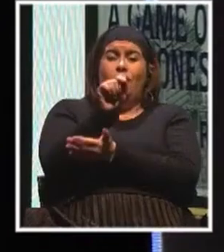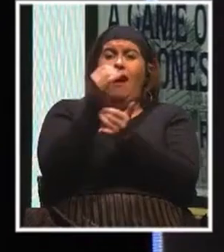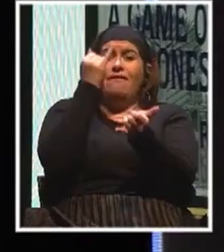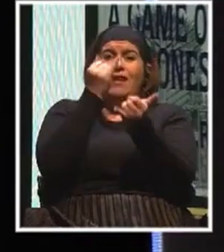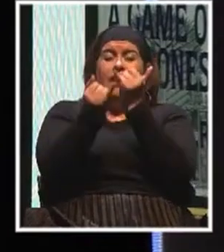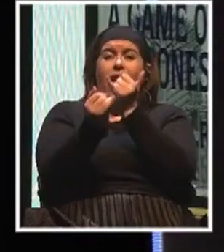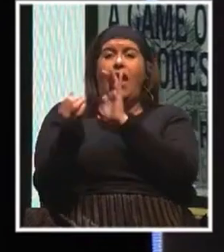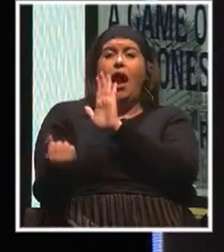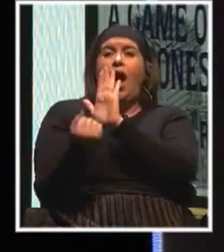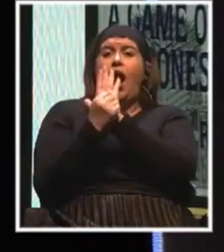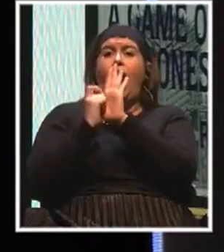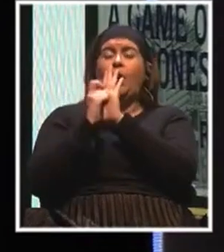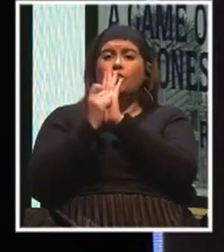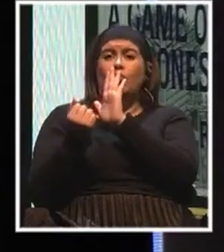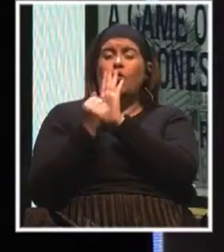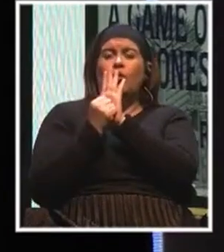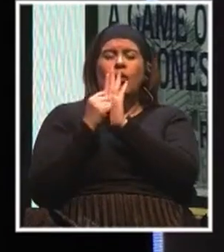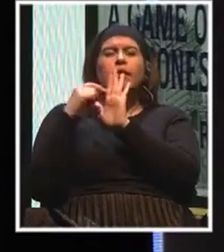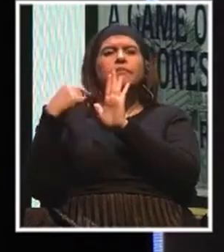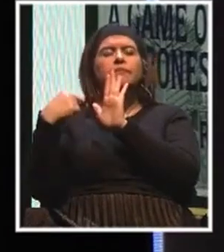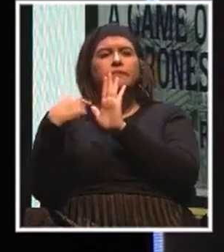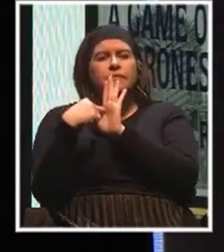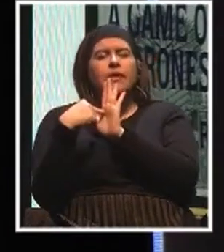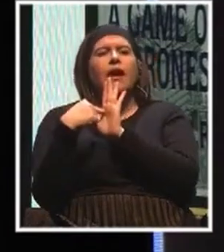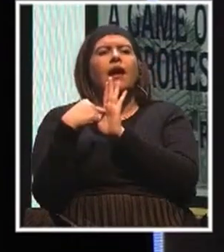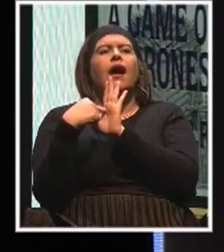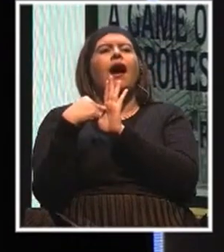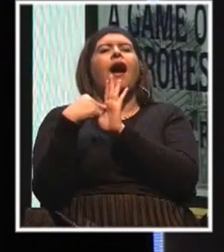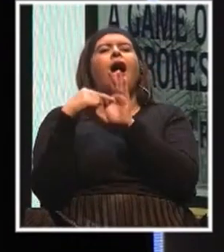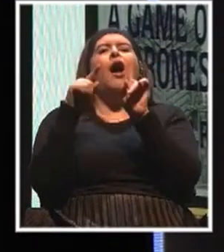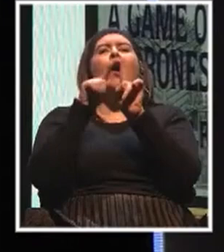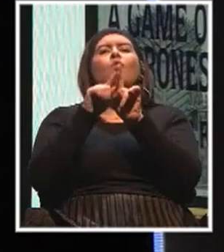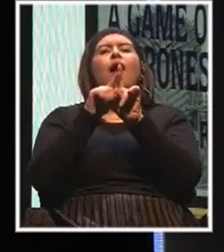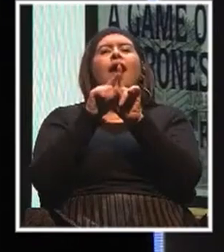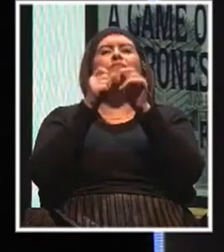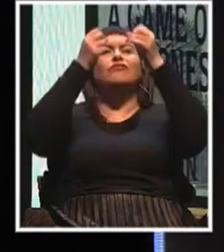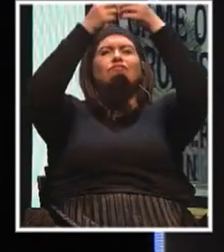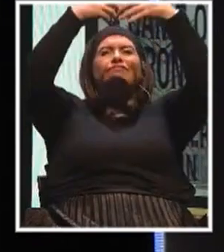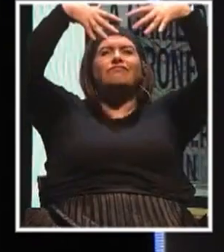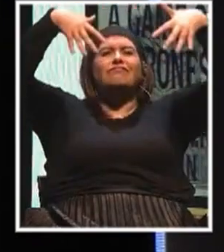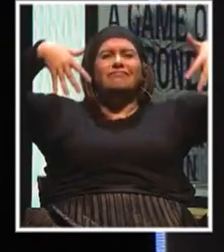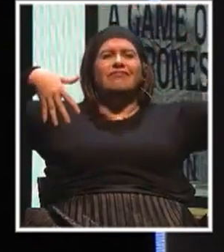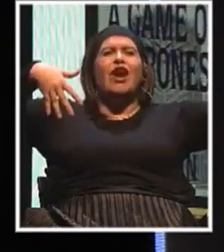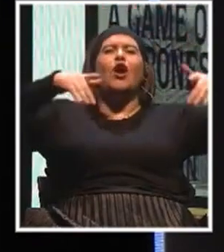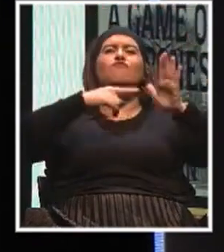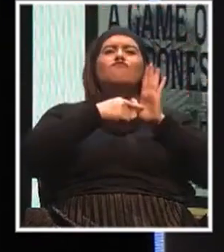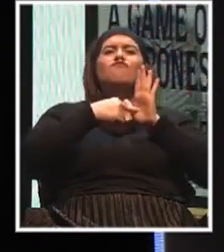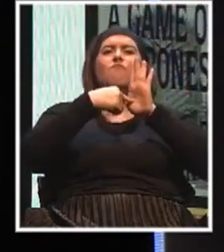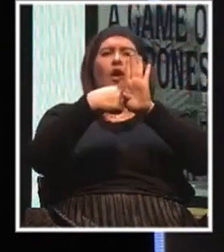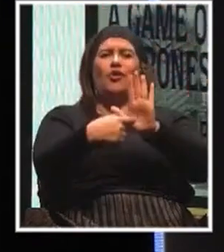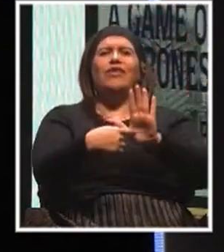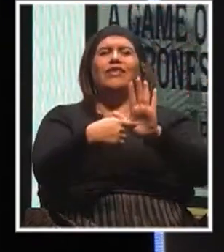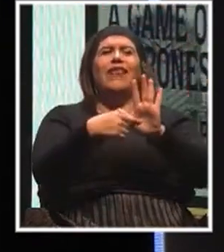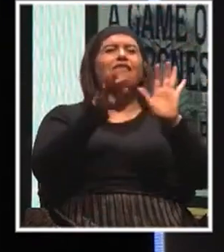were family trees. And he had a very simple map that he drew himself that showed where all these places